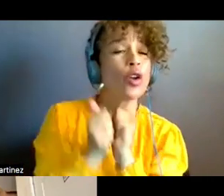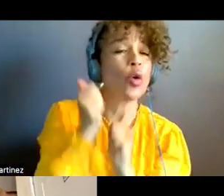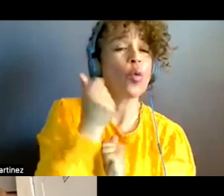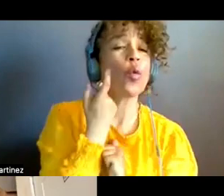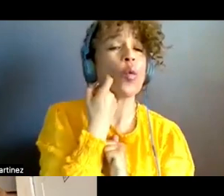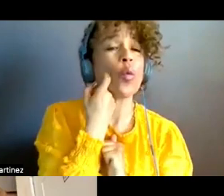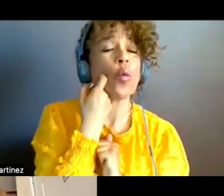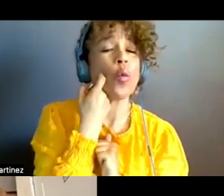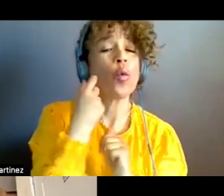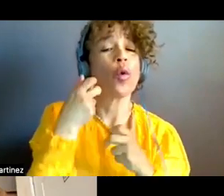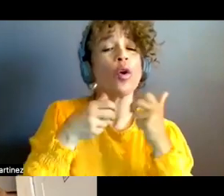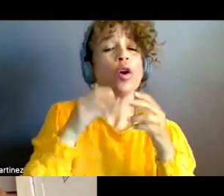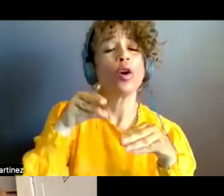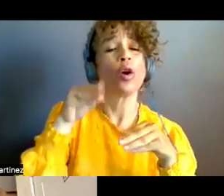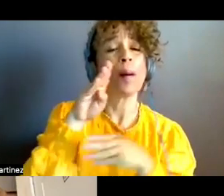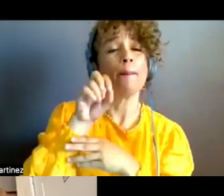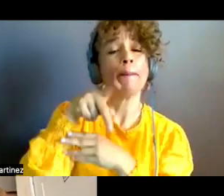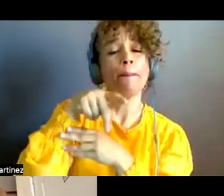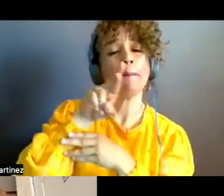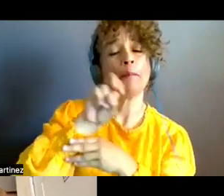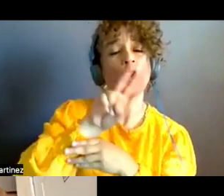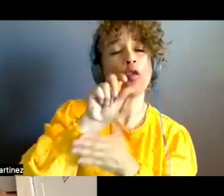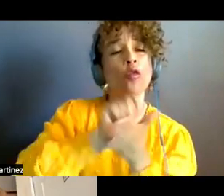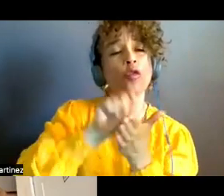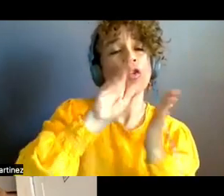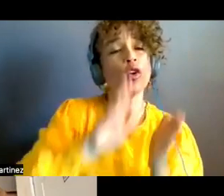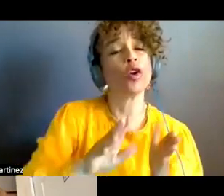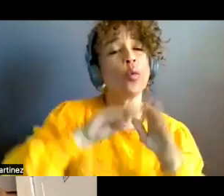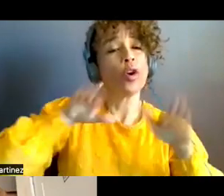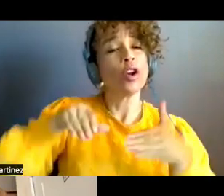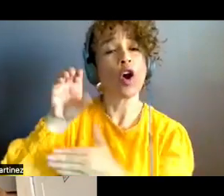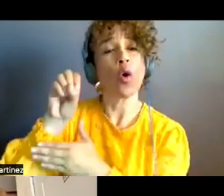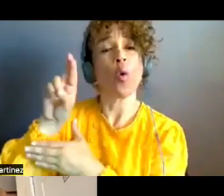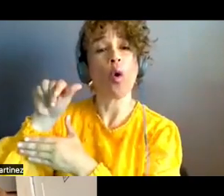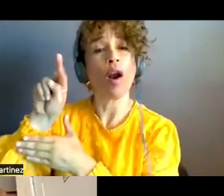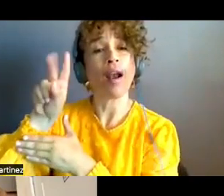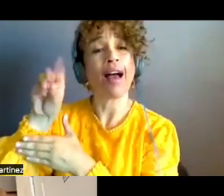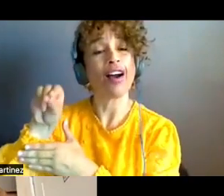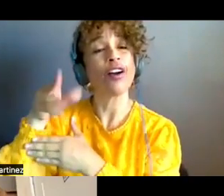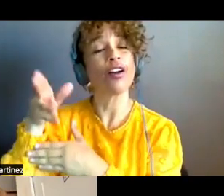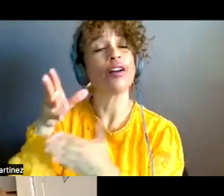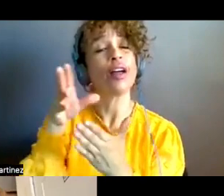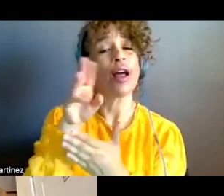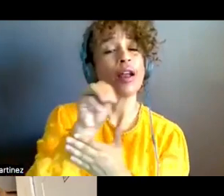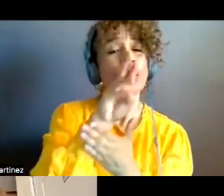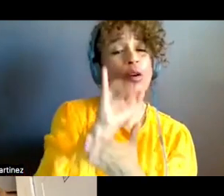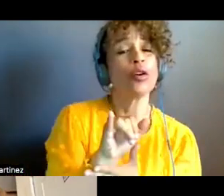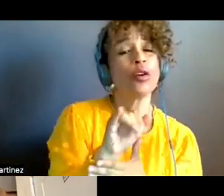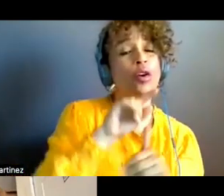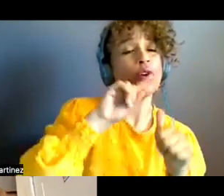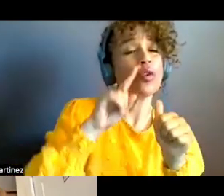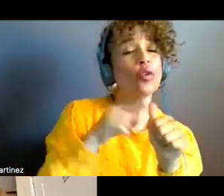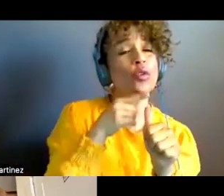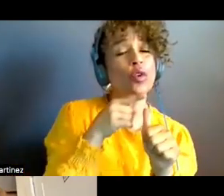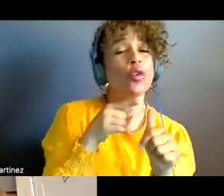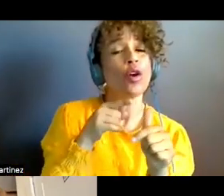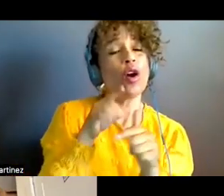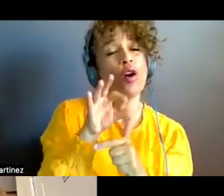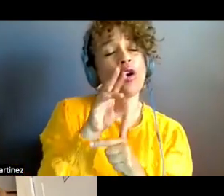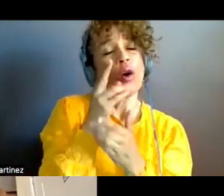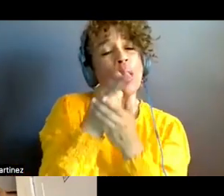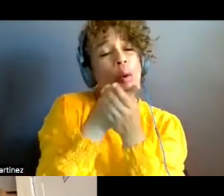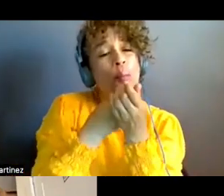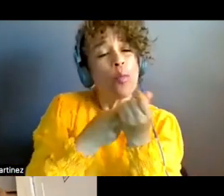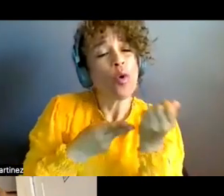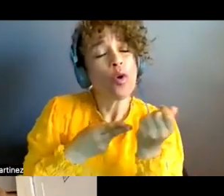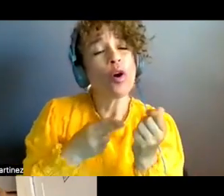recent albums, A Peruvian Sojourn, recorded with Orlando, and Larry Bell, Preludes and Fugues, both